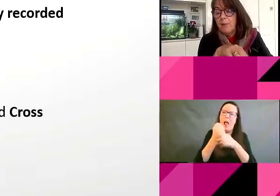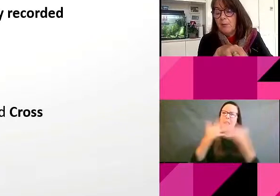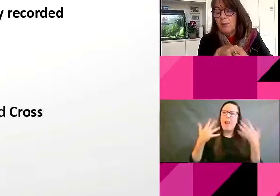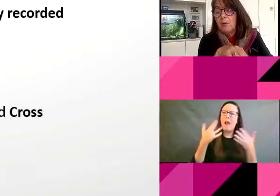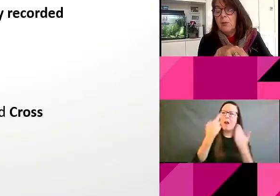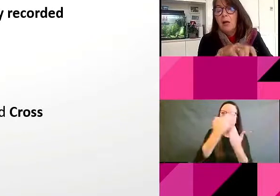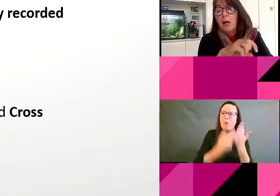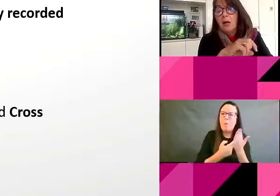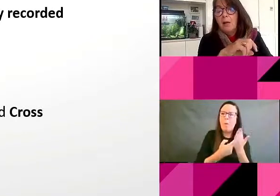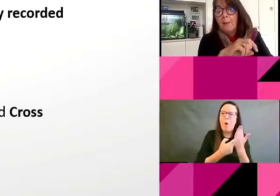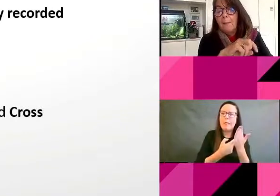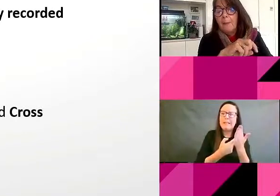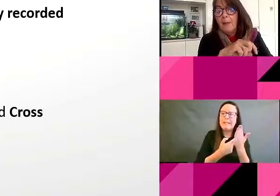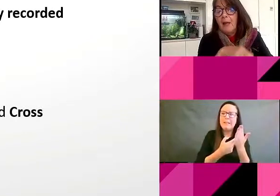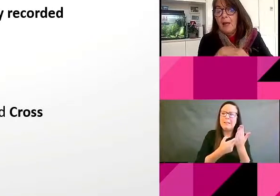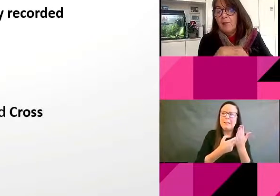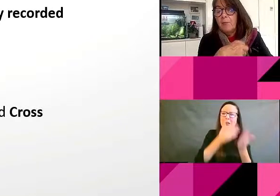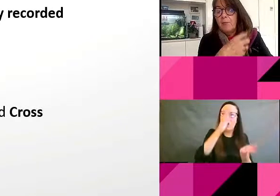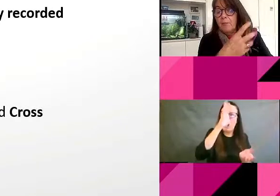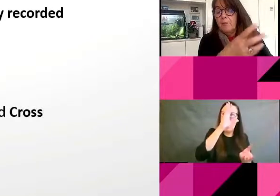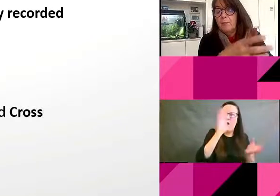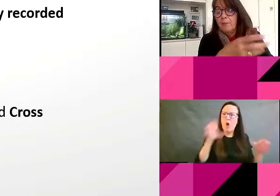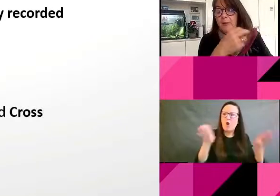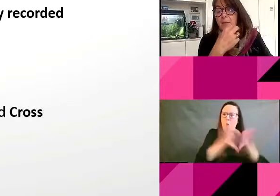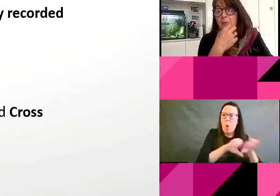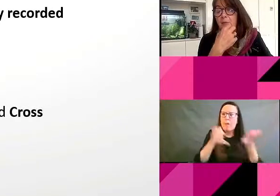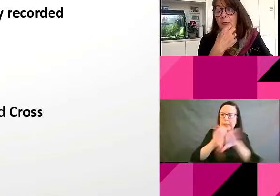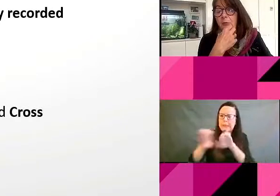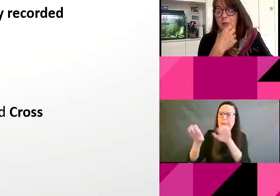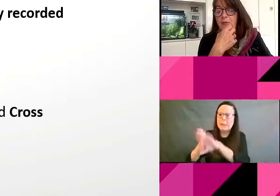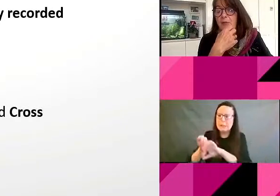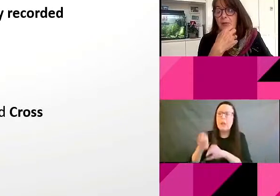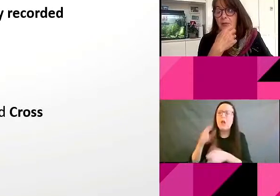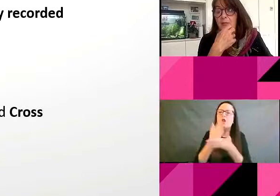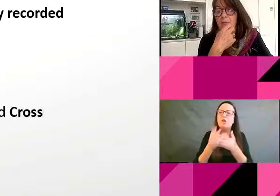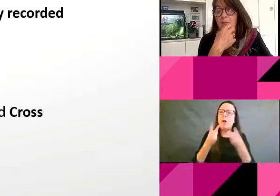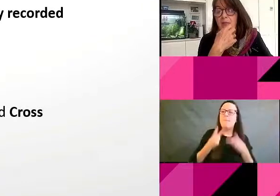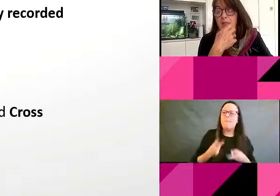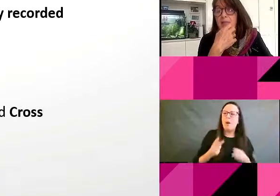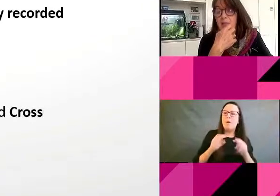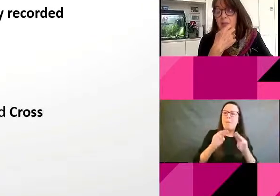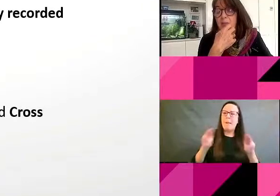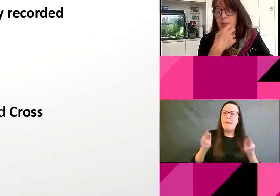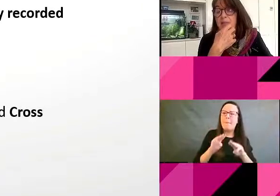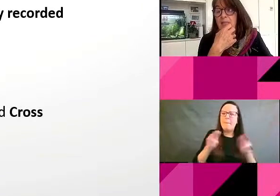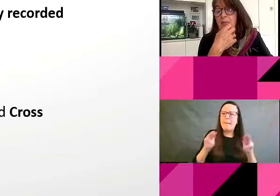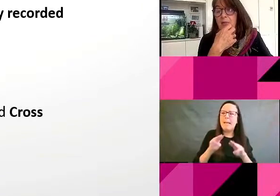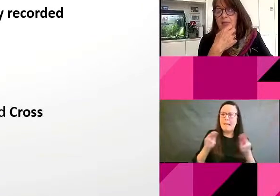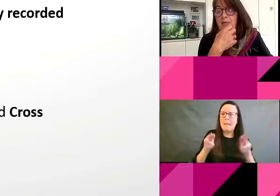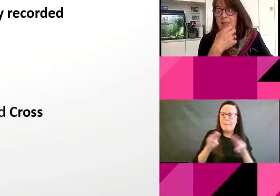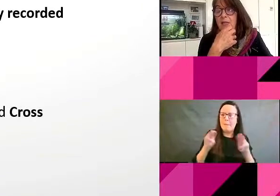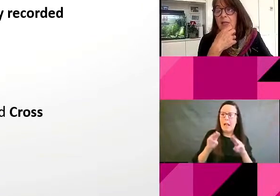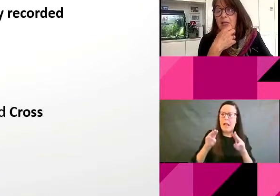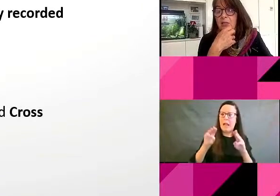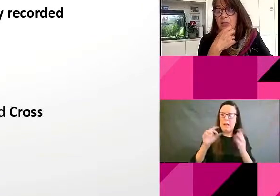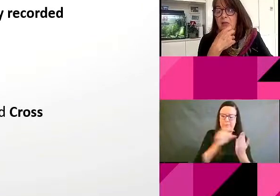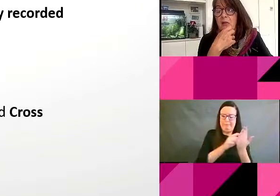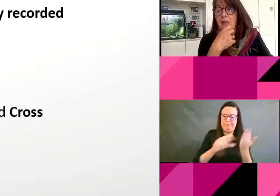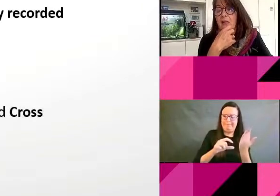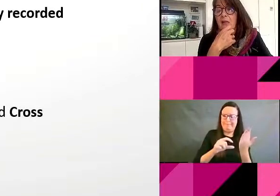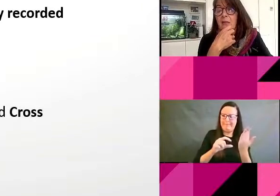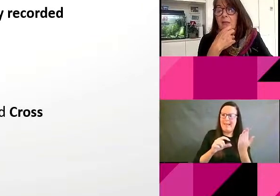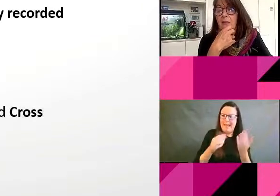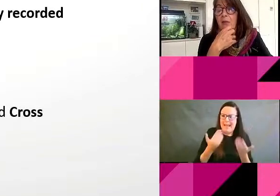vulnerable people have been put forward for section 28